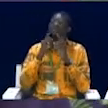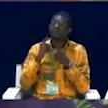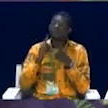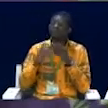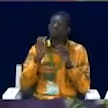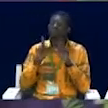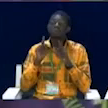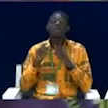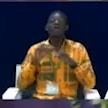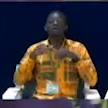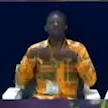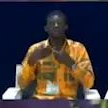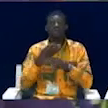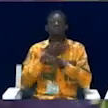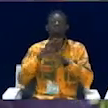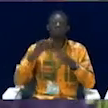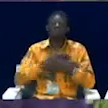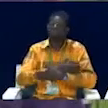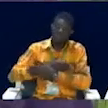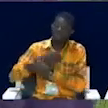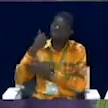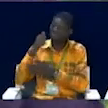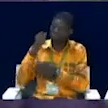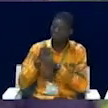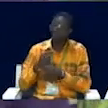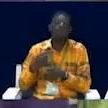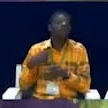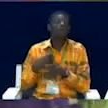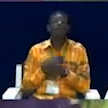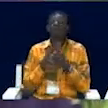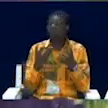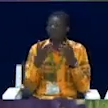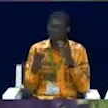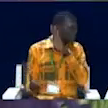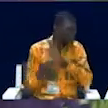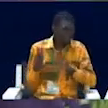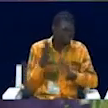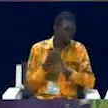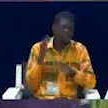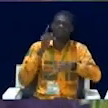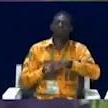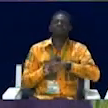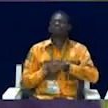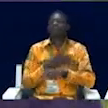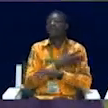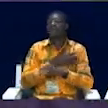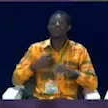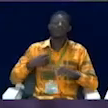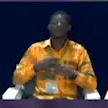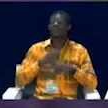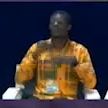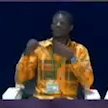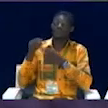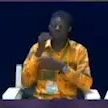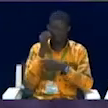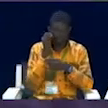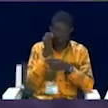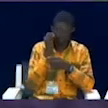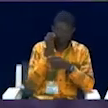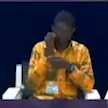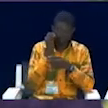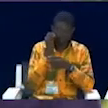years. And we said, God, our own, we want it at the fastest time. And we went